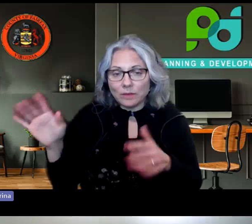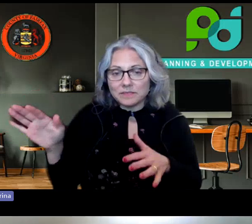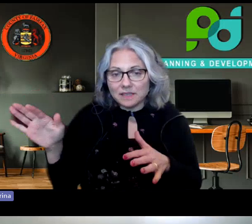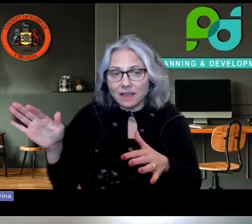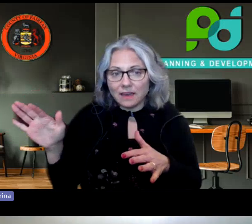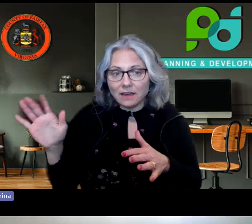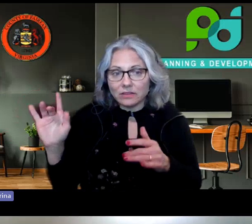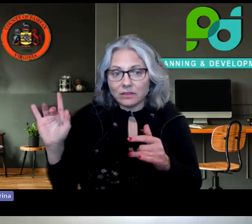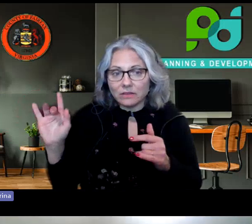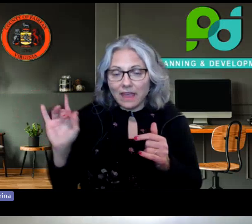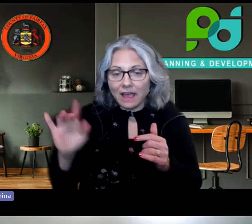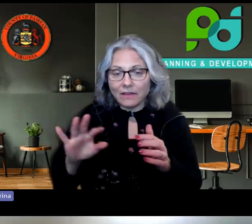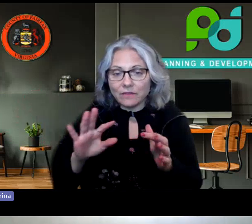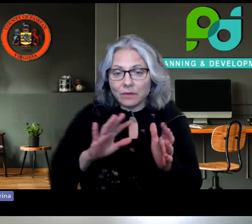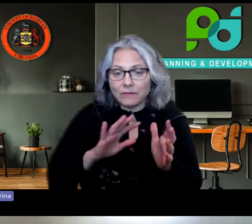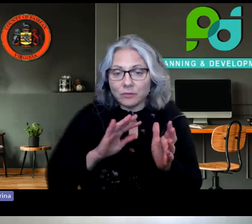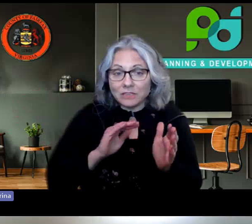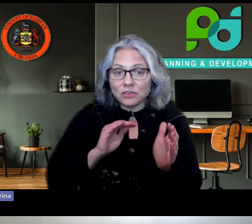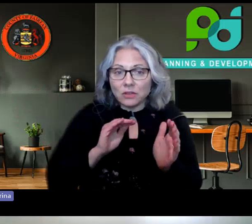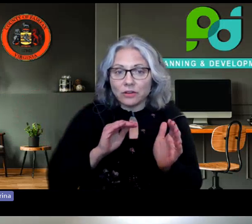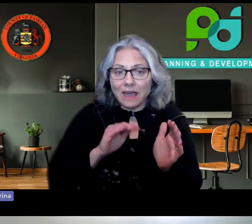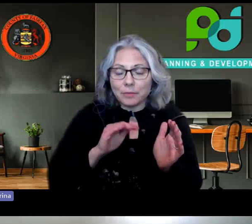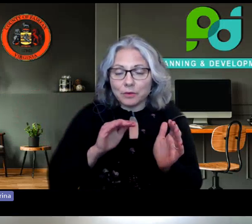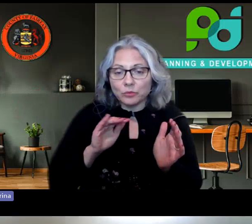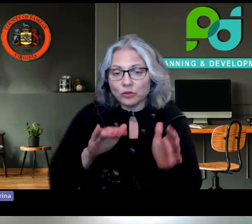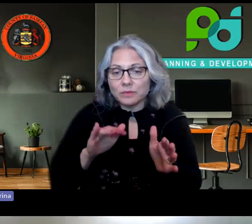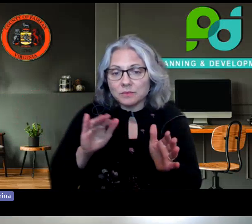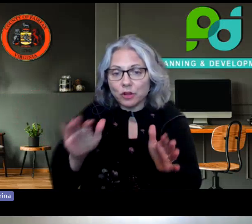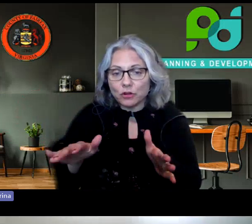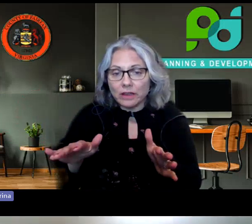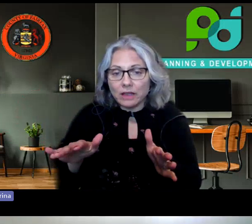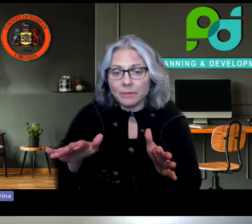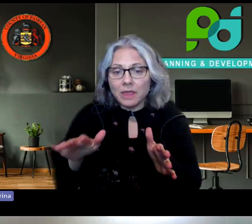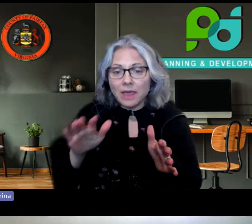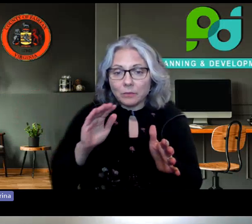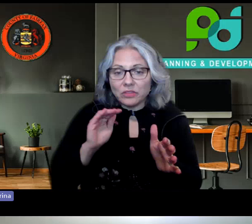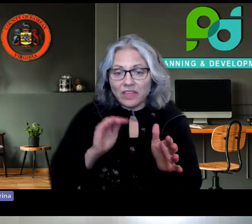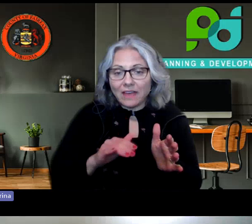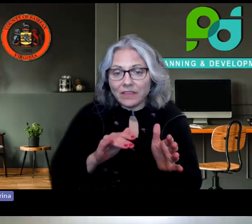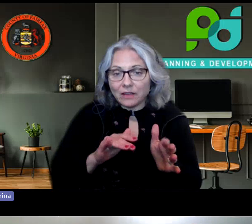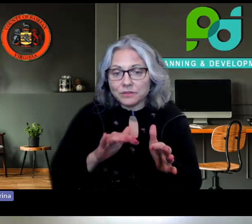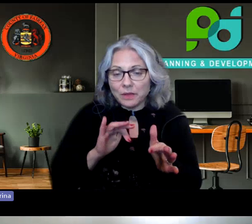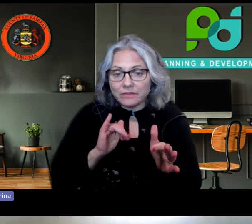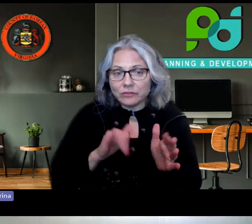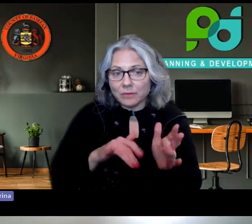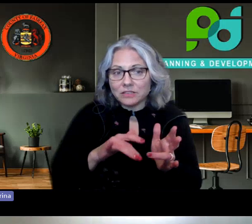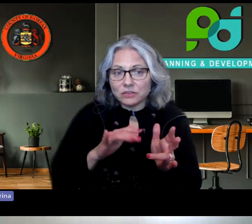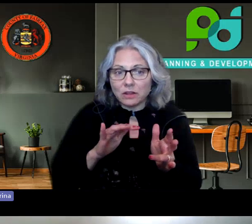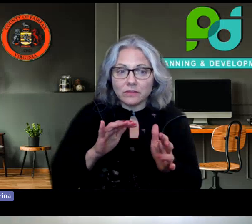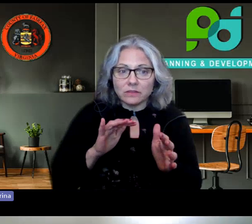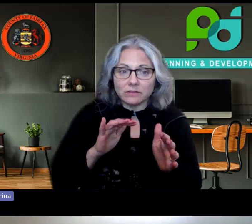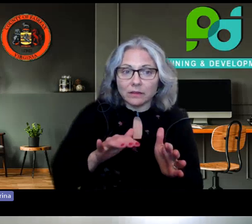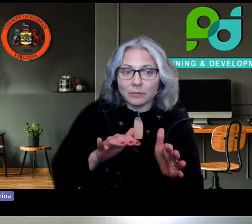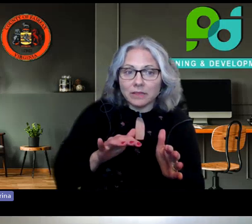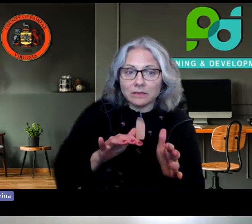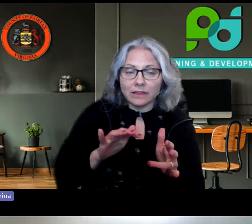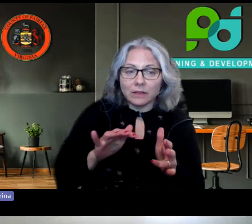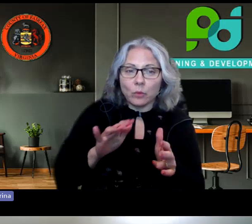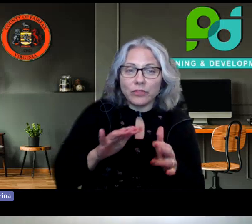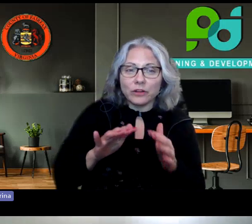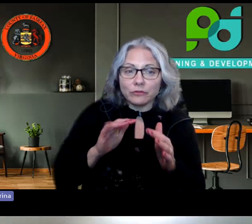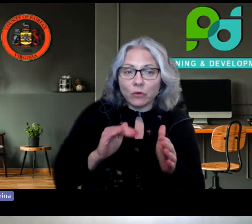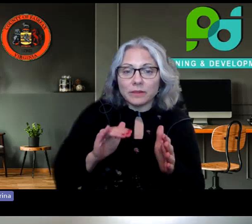FCPS website. They have information on their capital improvements program, and with that, they also have information on